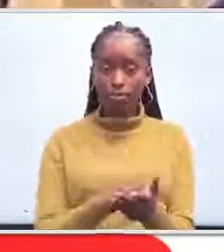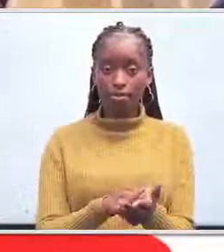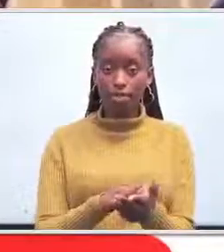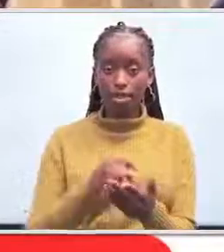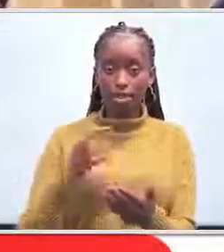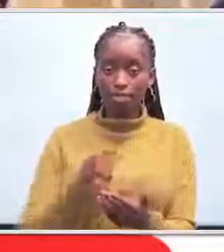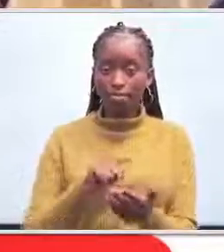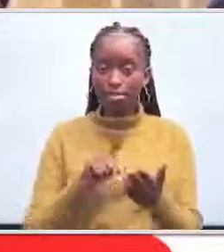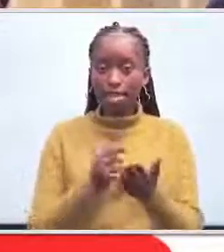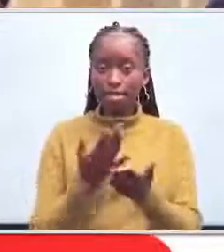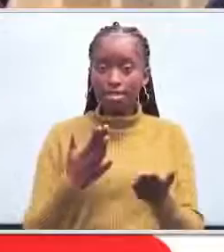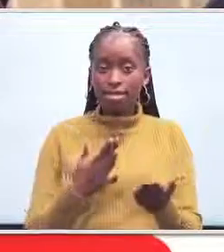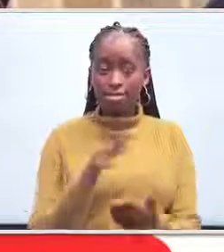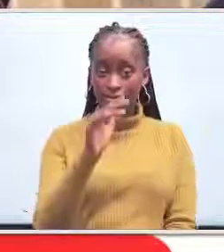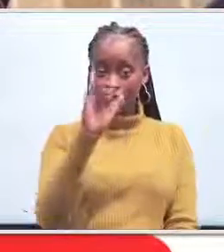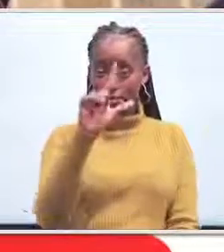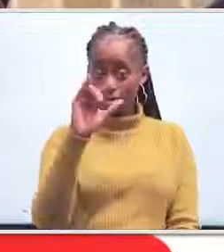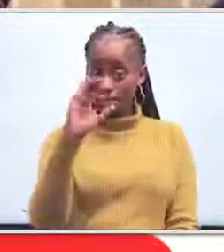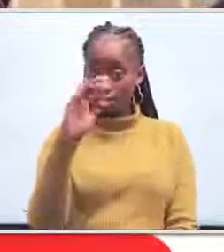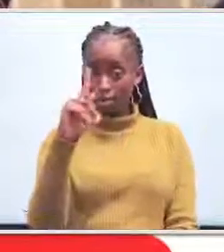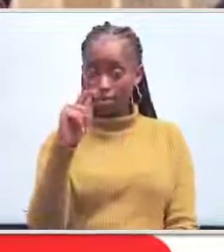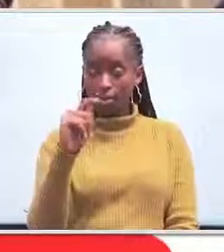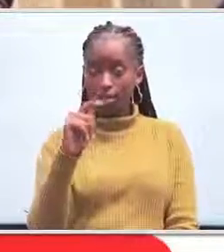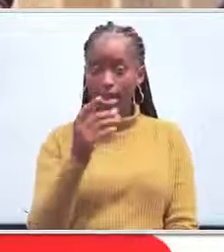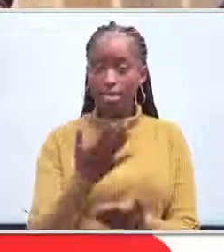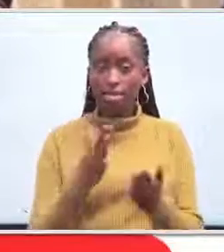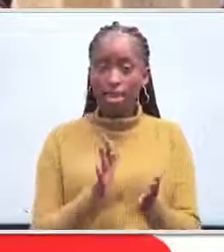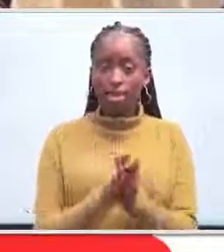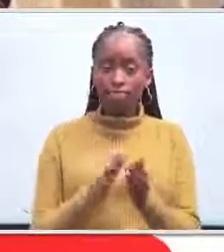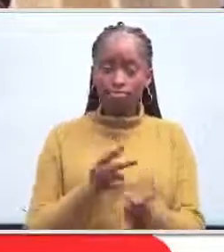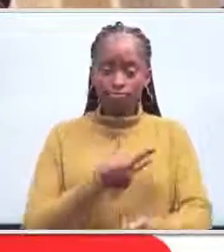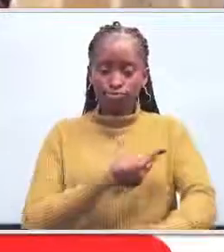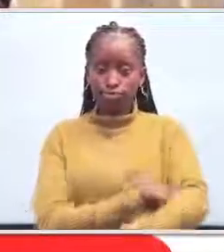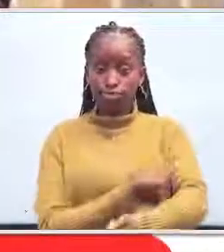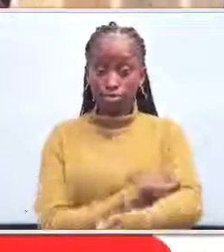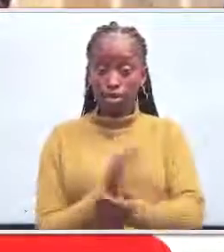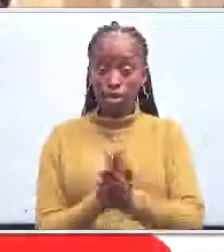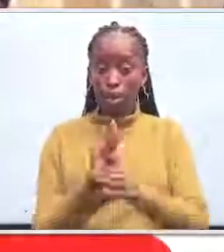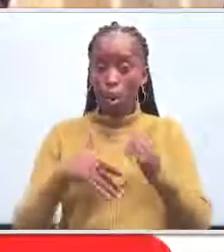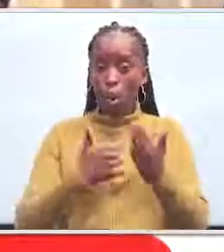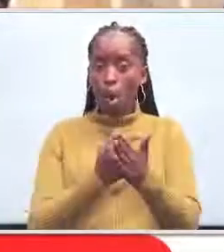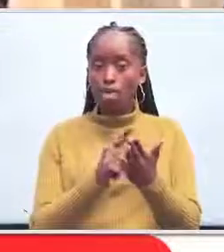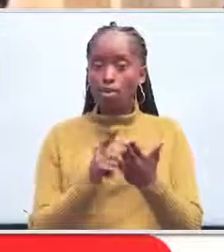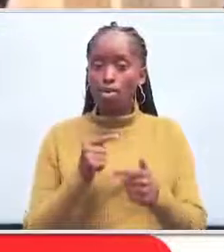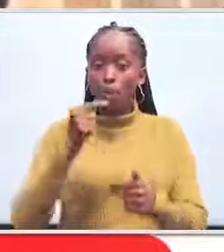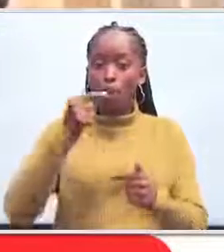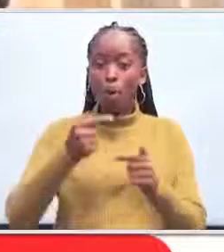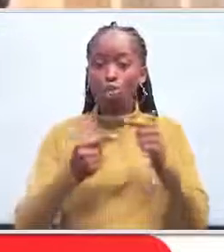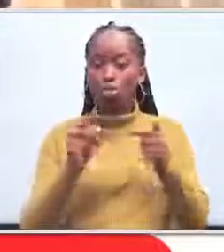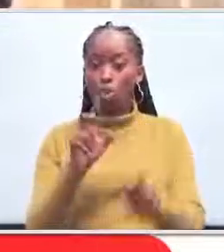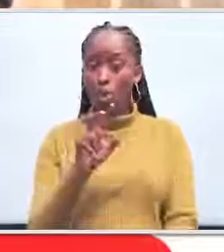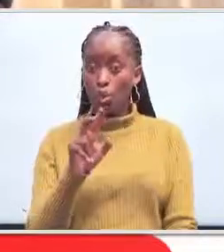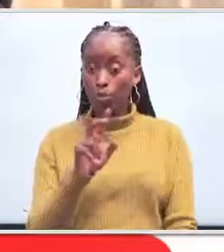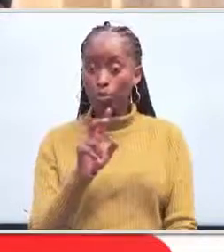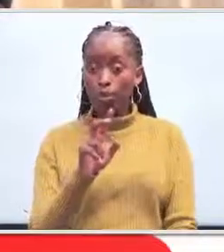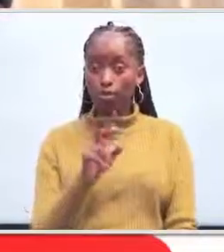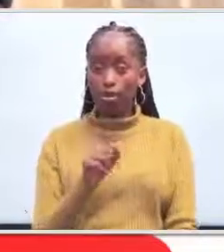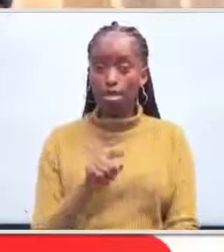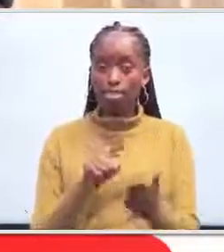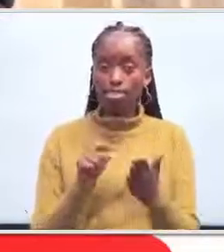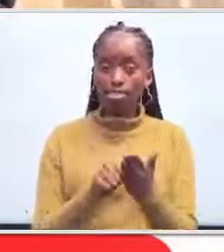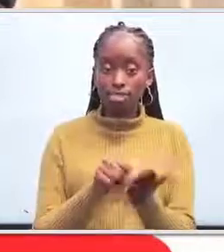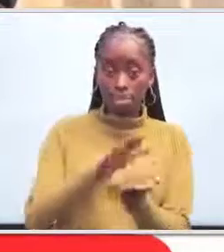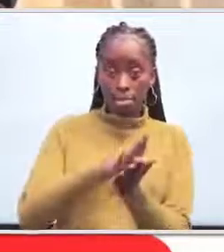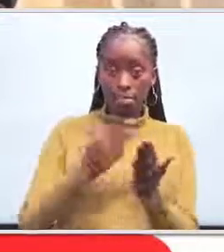of illicit brews, drugs and contrabands continues. This has been